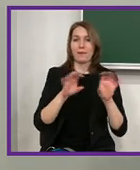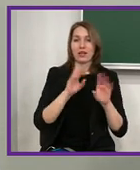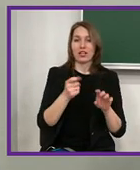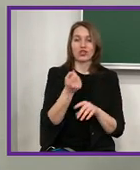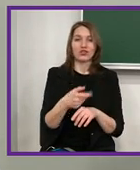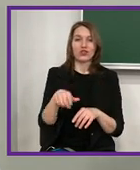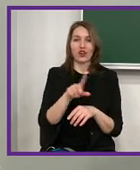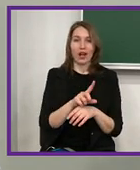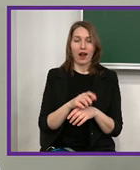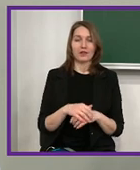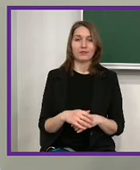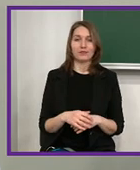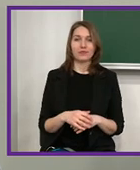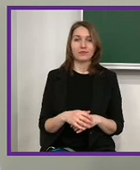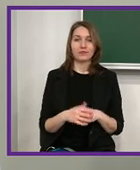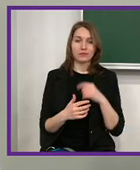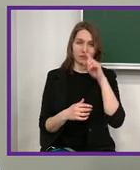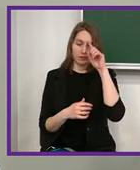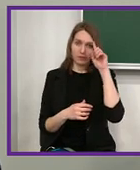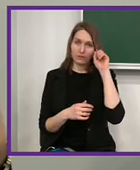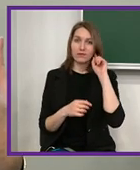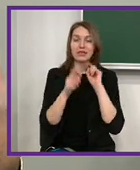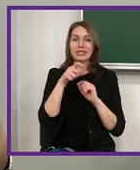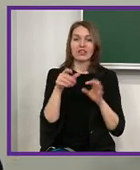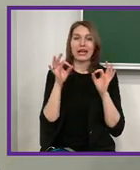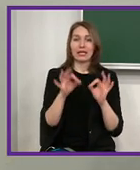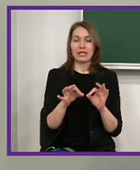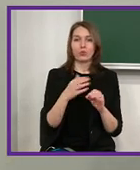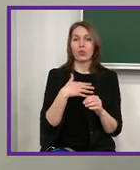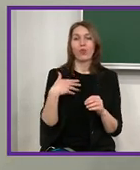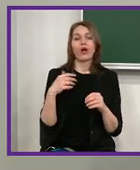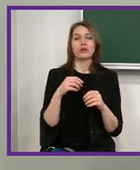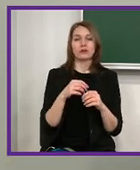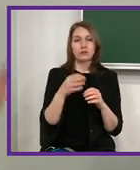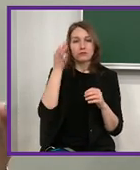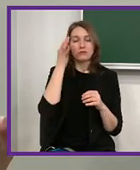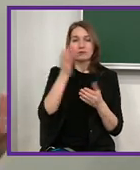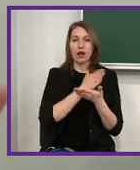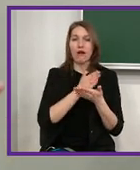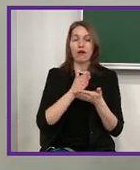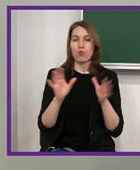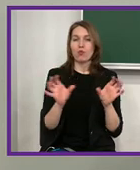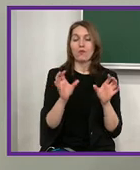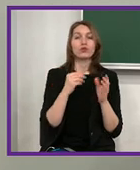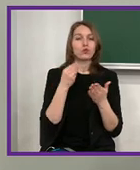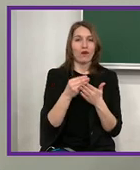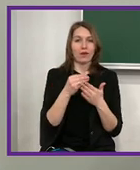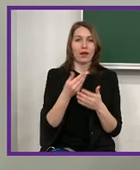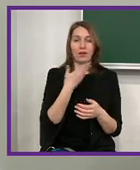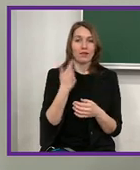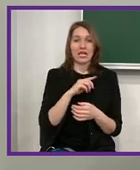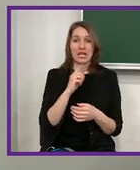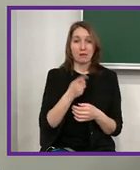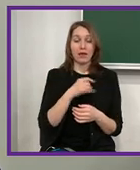A thorough assessment of human rights really isn't likely to be possible or effective if it's conducted purely as a desktop exercise.